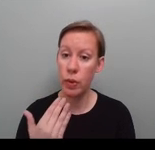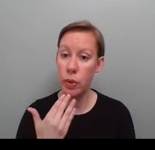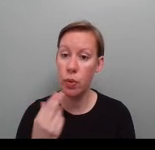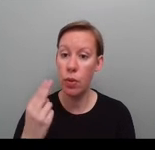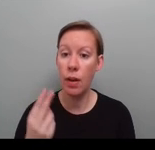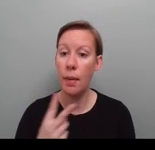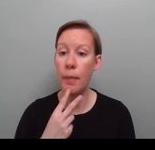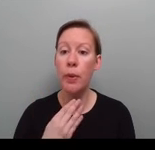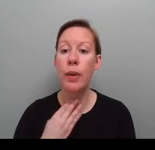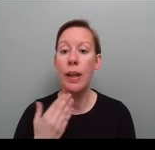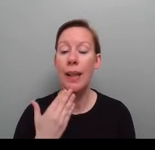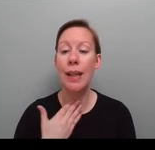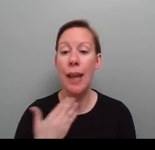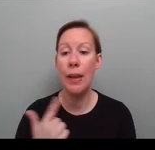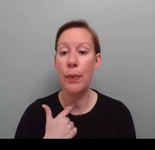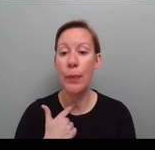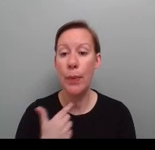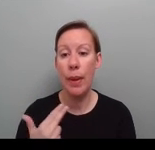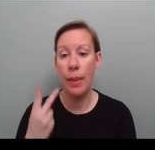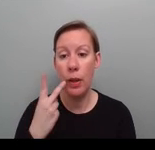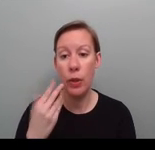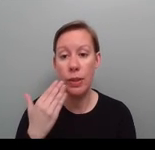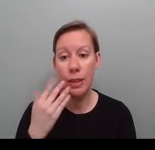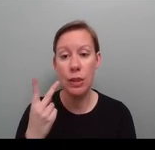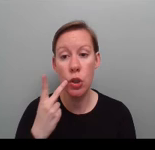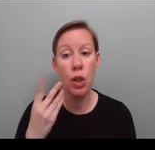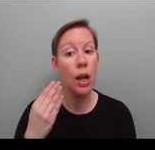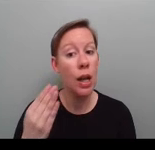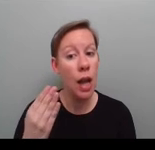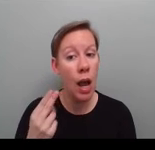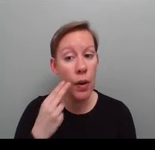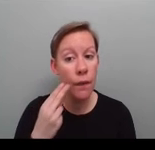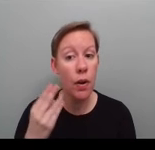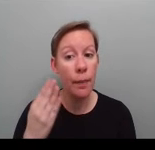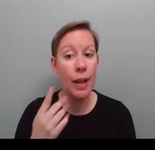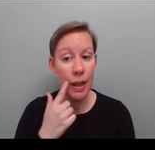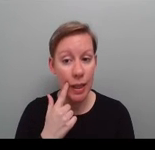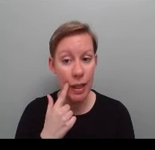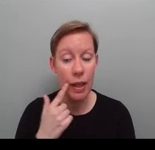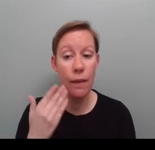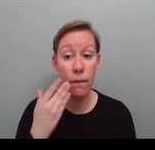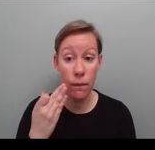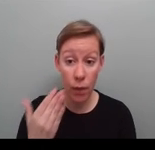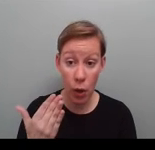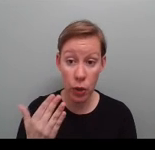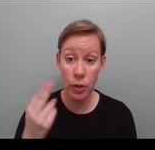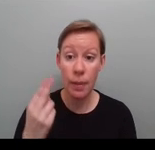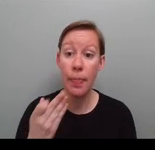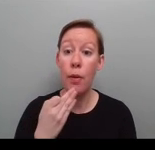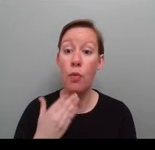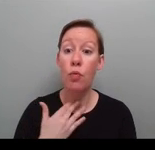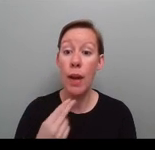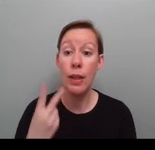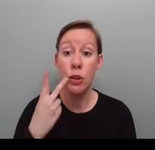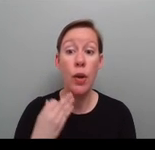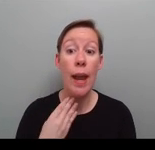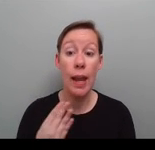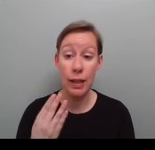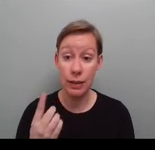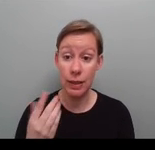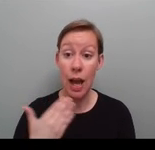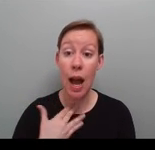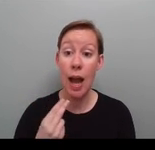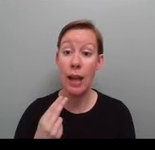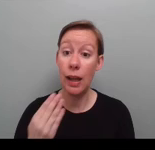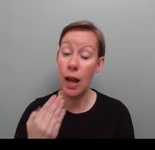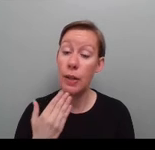with your teacher non-verbally when your microphone is off during a lesson. The first one is the raise hand icon.